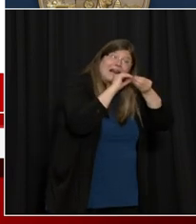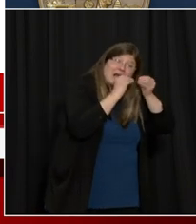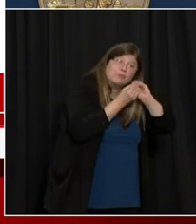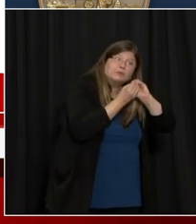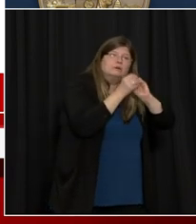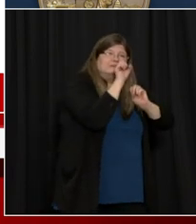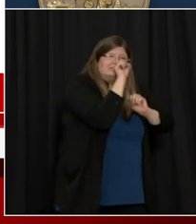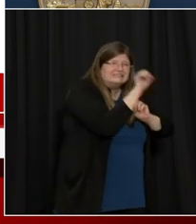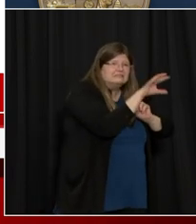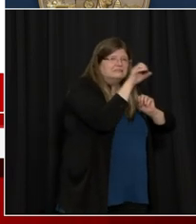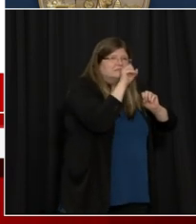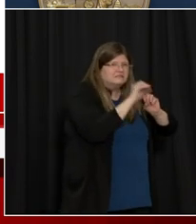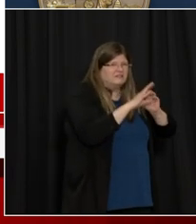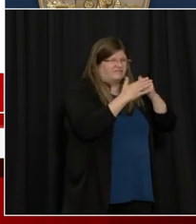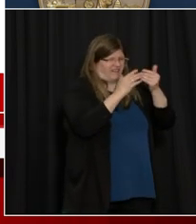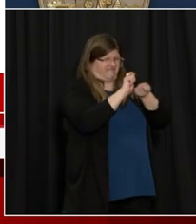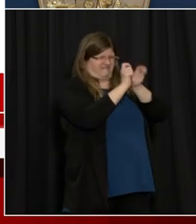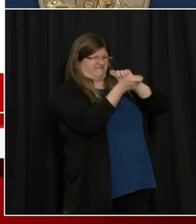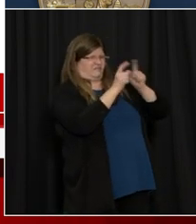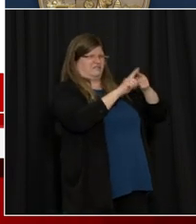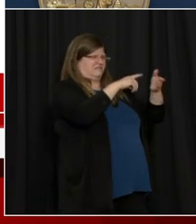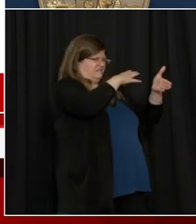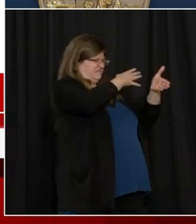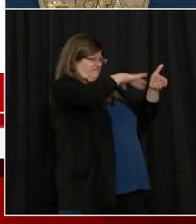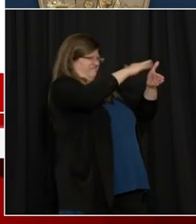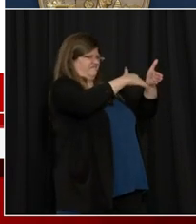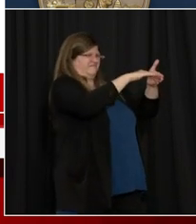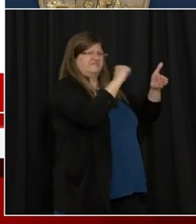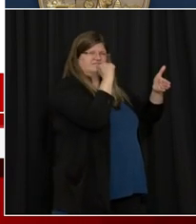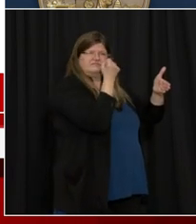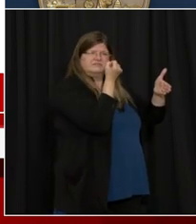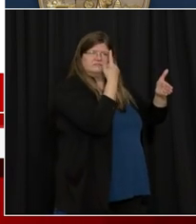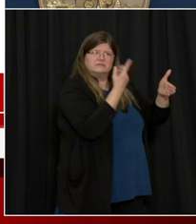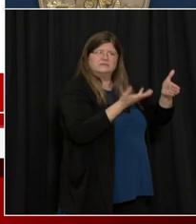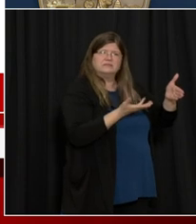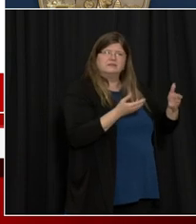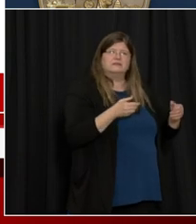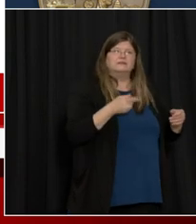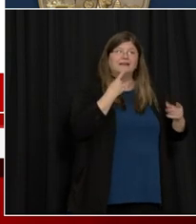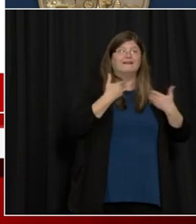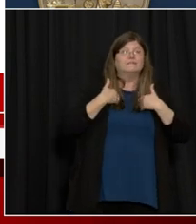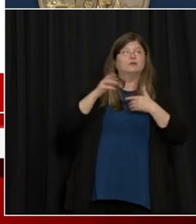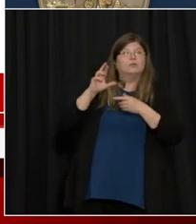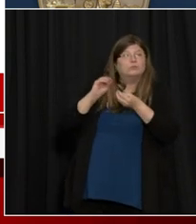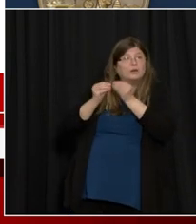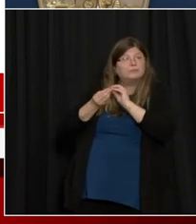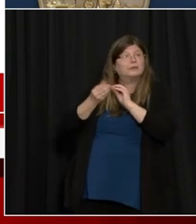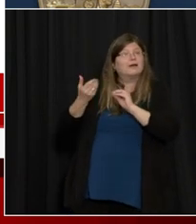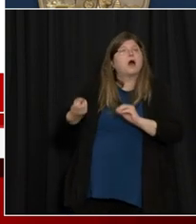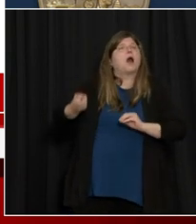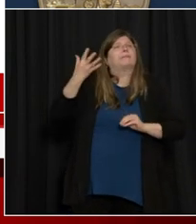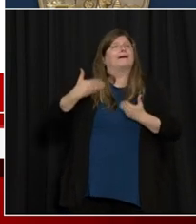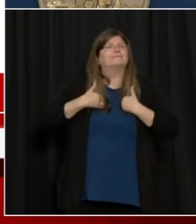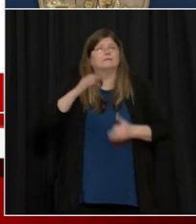onset, those numbers release the same way that you release the raw case counts, I suppose. Oh, I see.